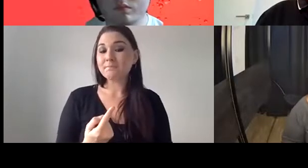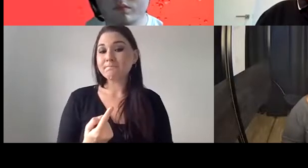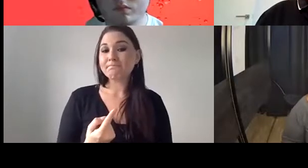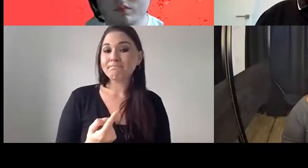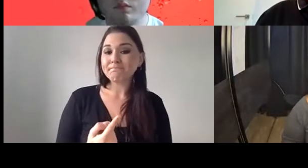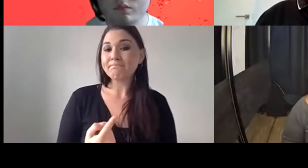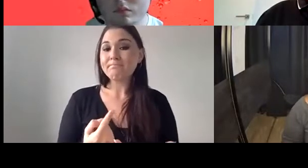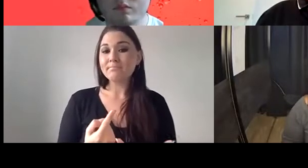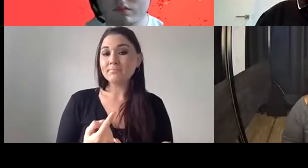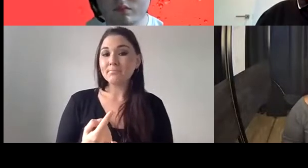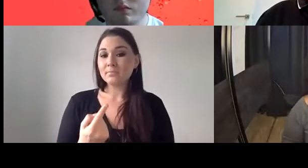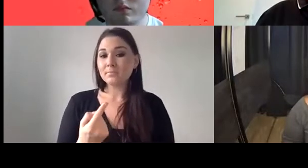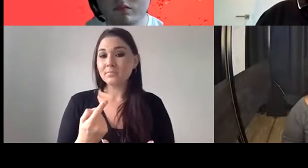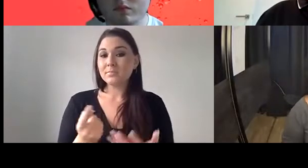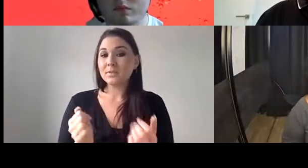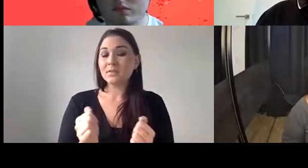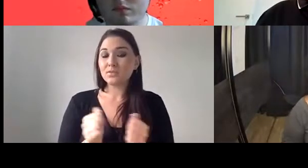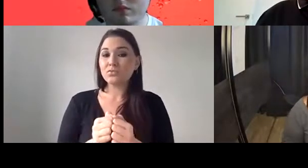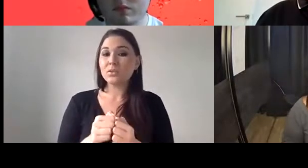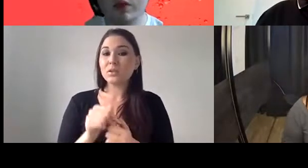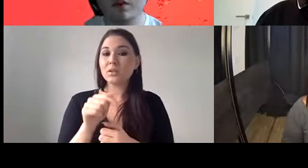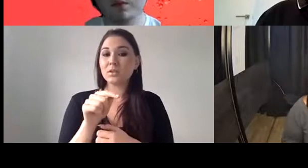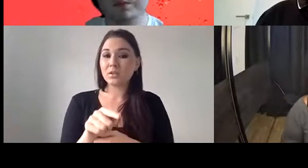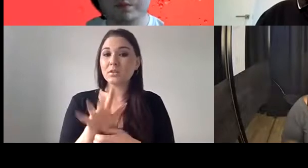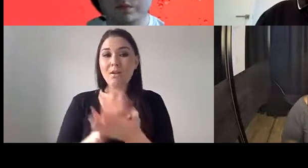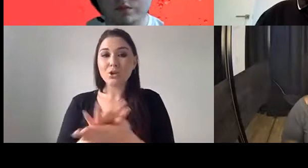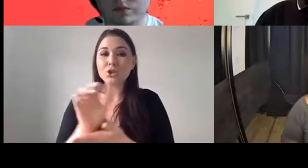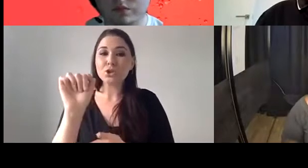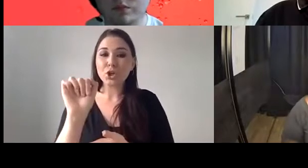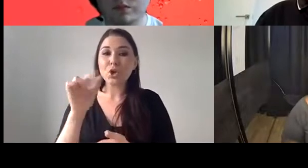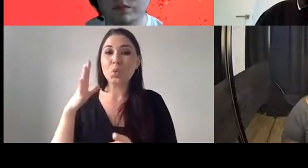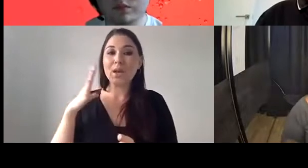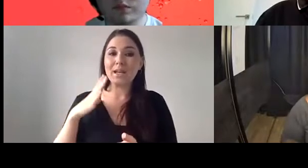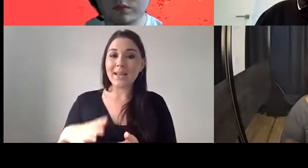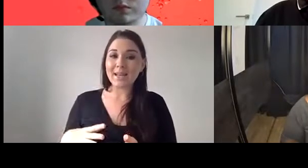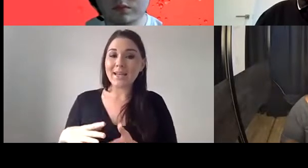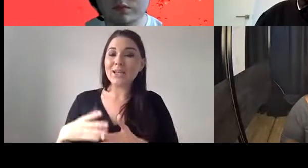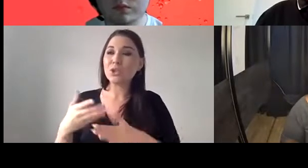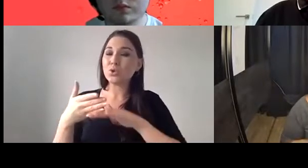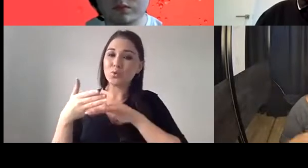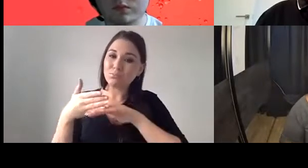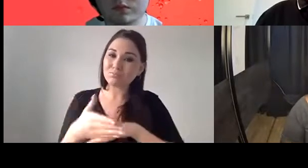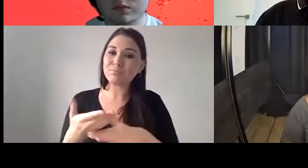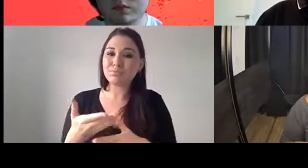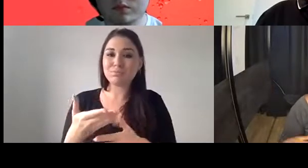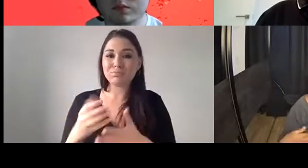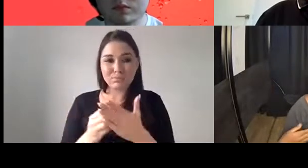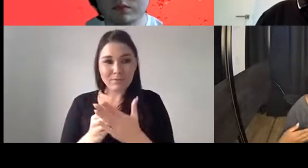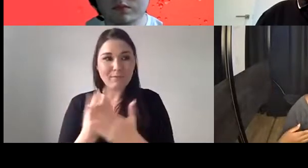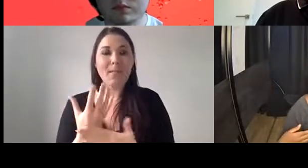saying on culture, there is also this part of culture that we also need to work on, how we address